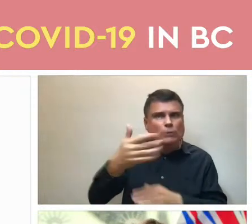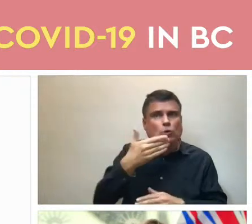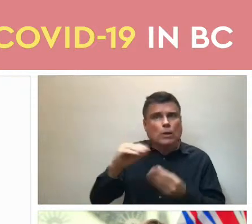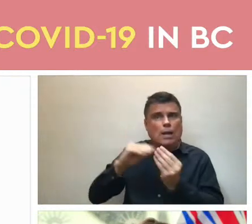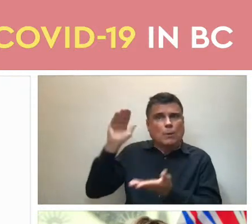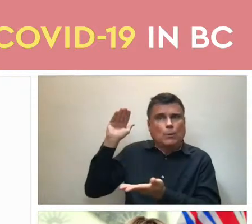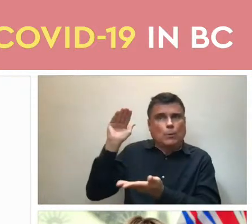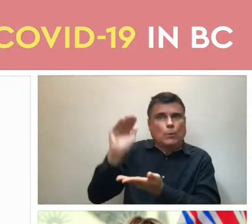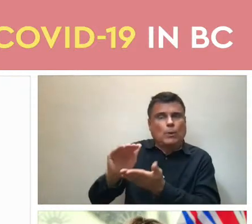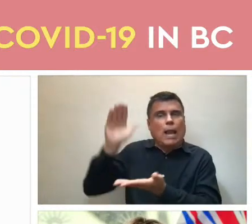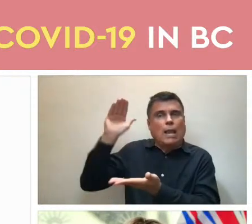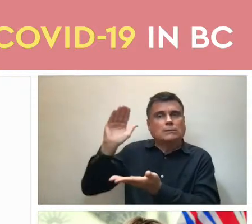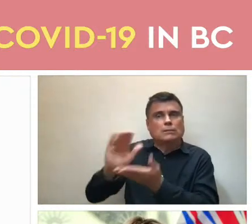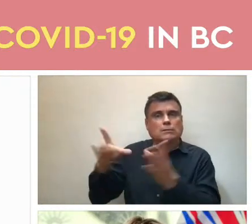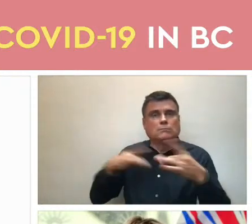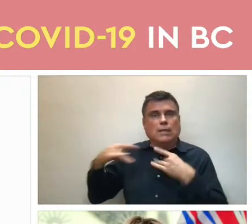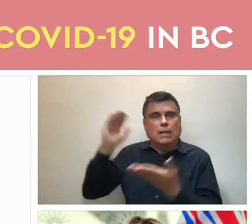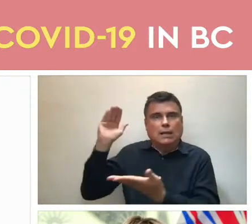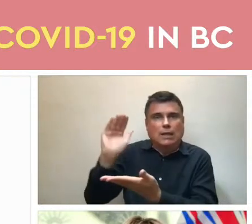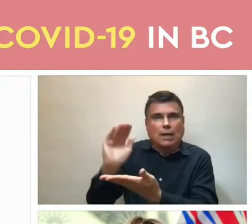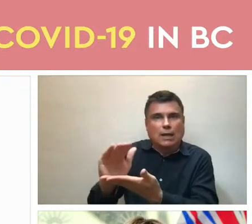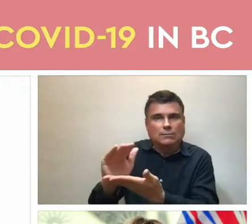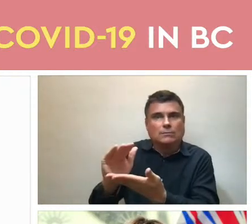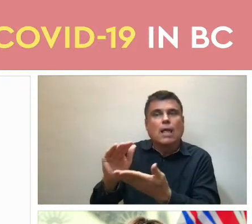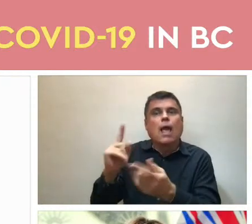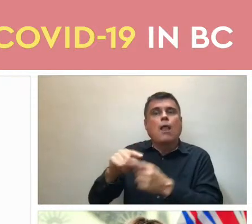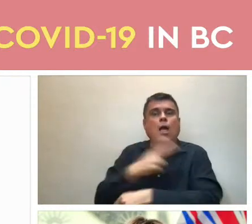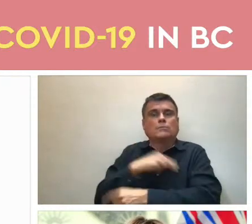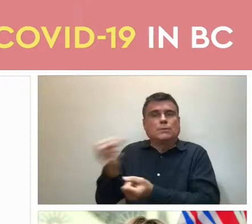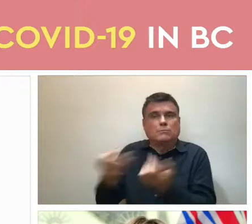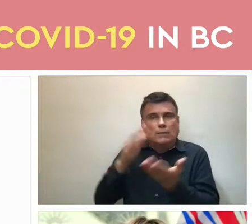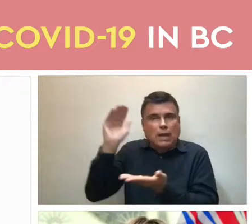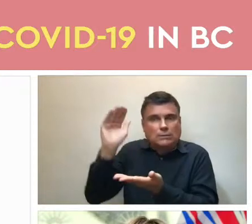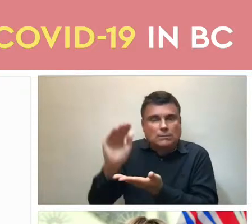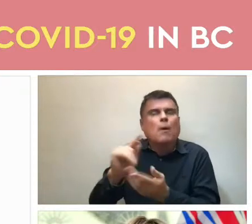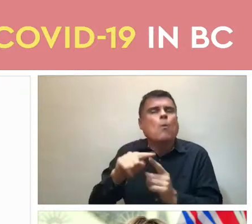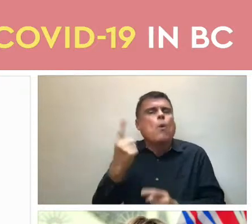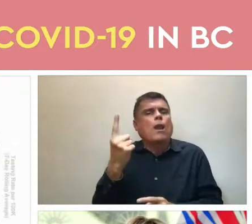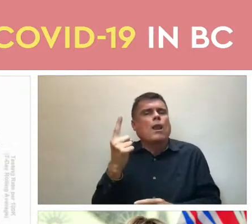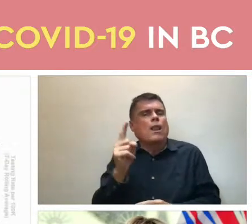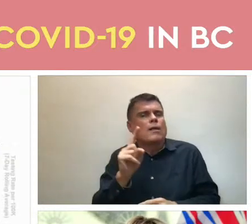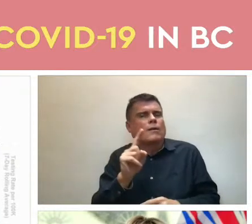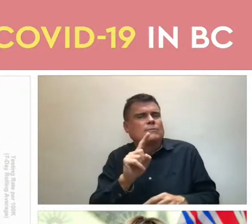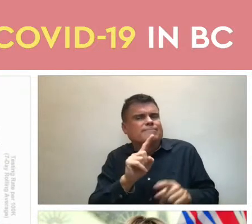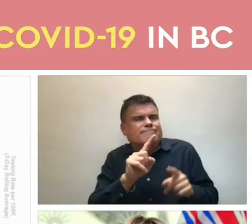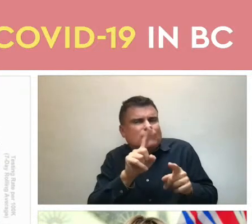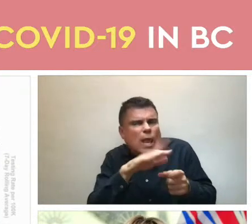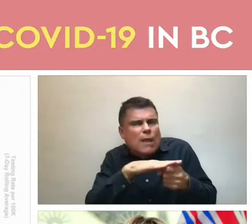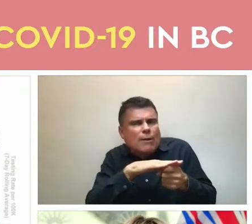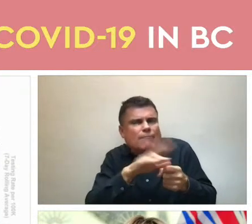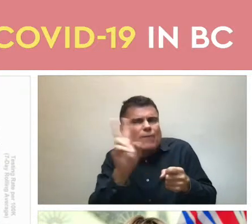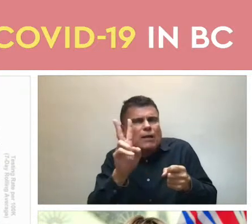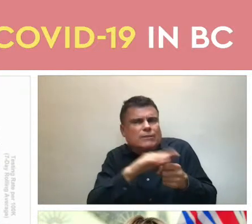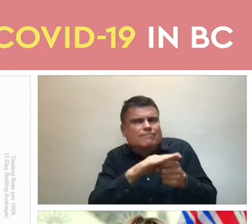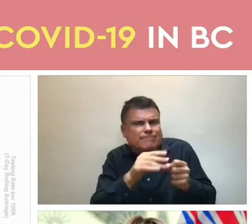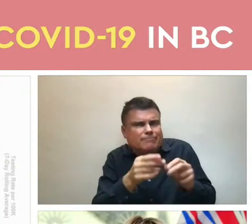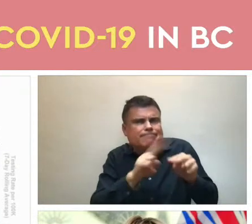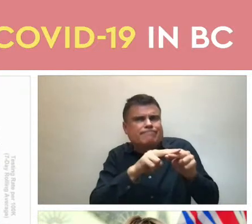Where we see an uptick, a little bit in Vancouver coastal, but concerningly, of course, on Vancouver Island.